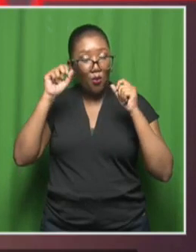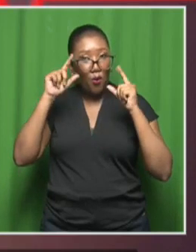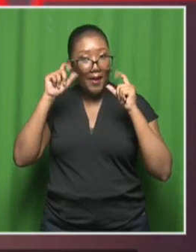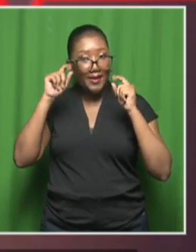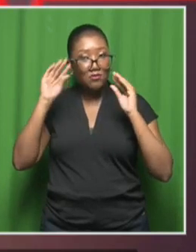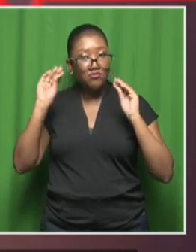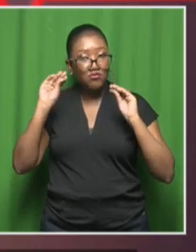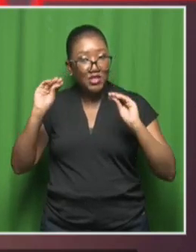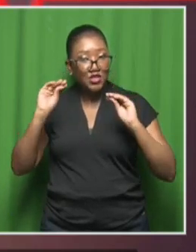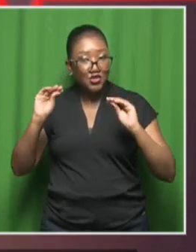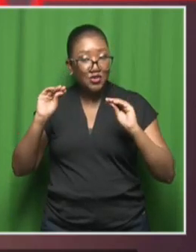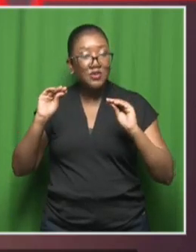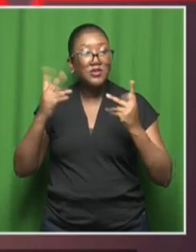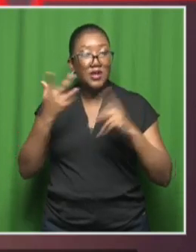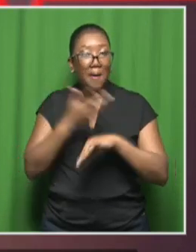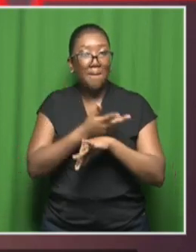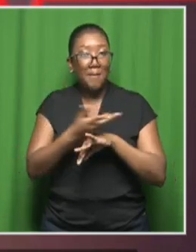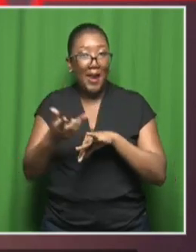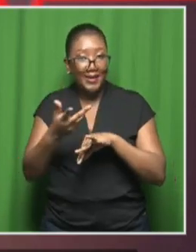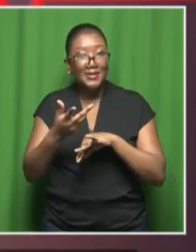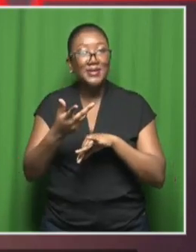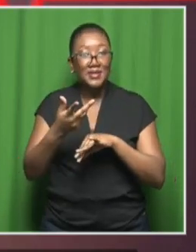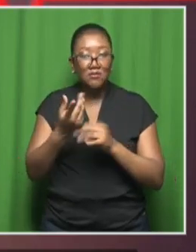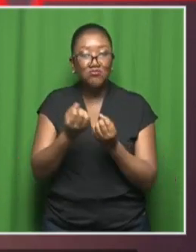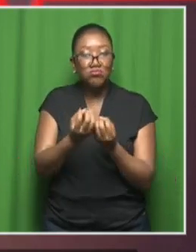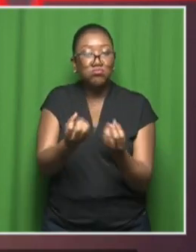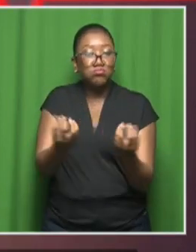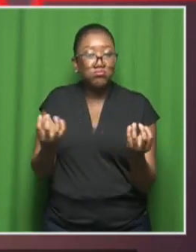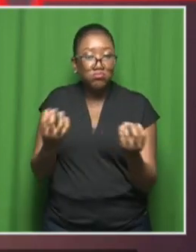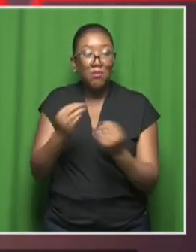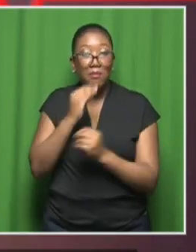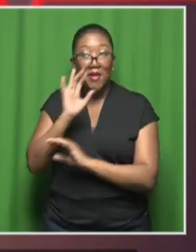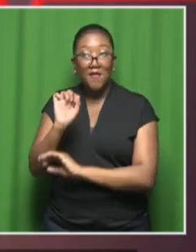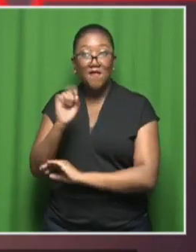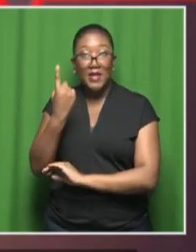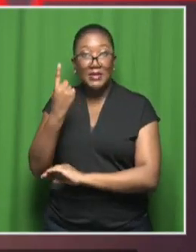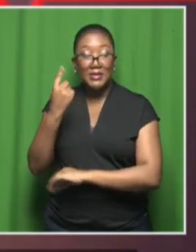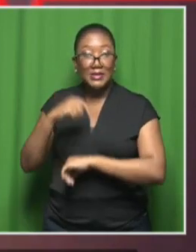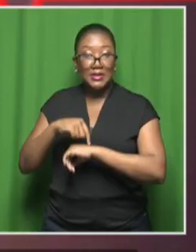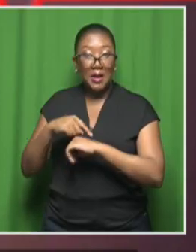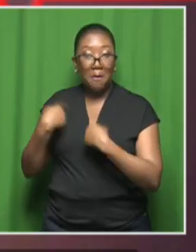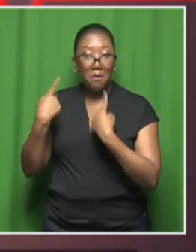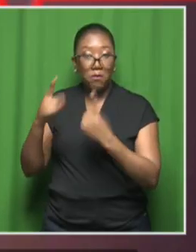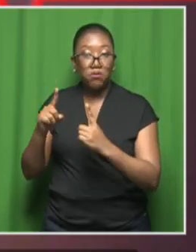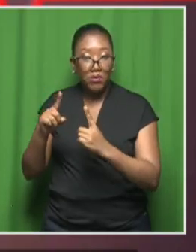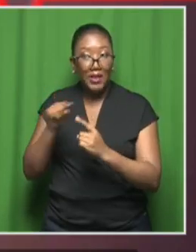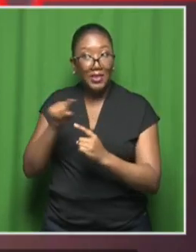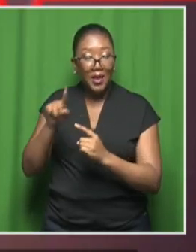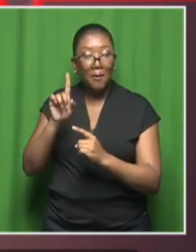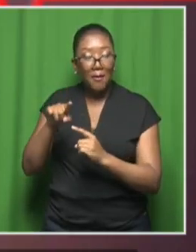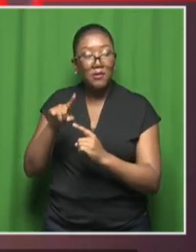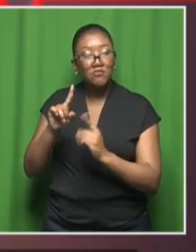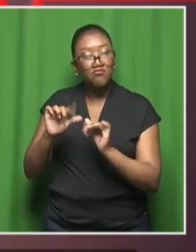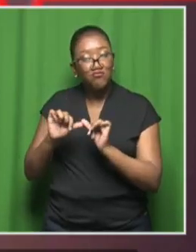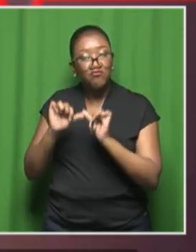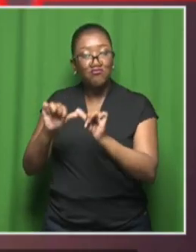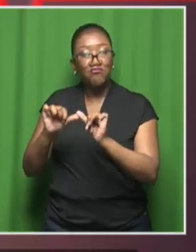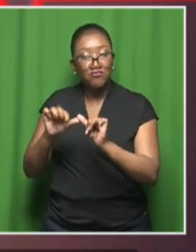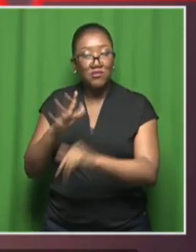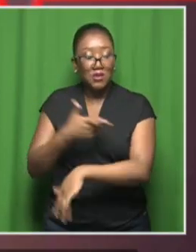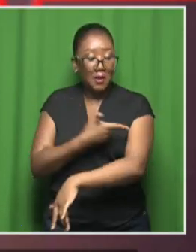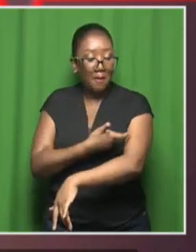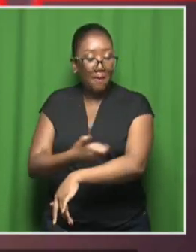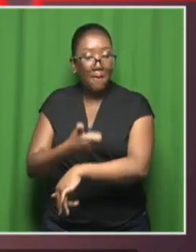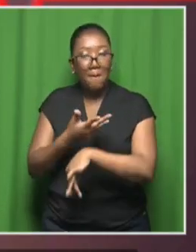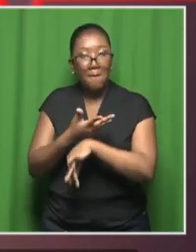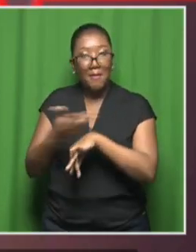blood donations, but also encouraging first-time donors to make donating a lifelong practice, and also educating the